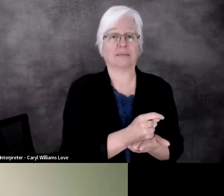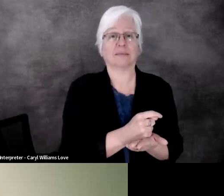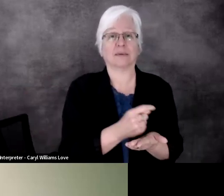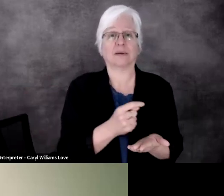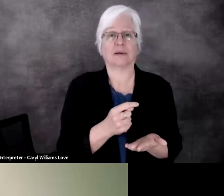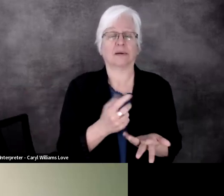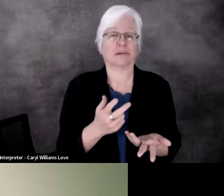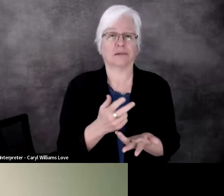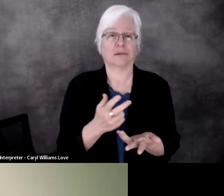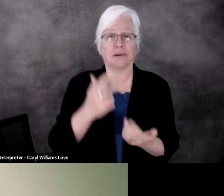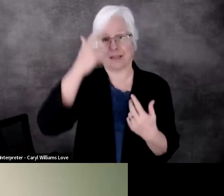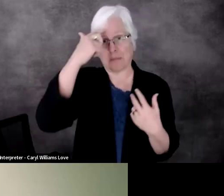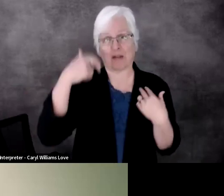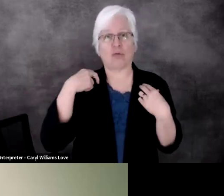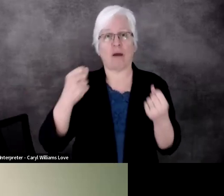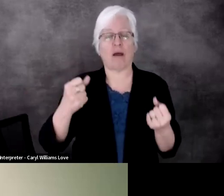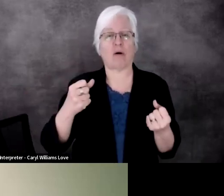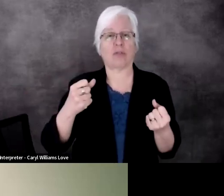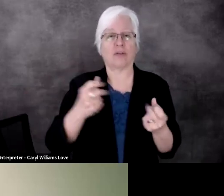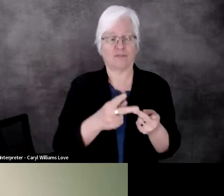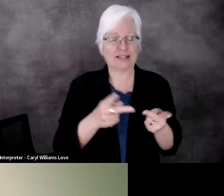health inpatient facility will say, well,